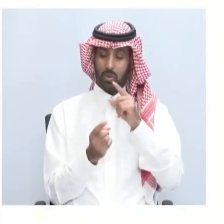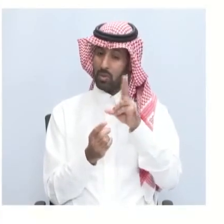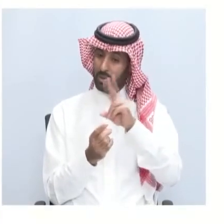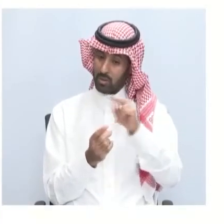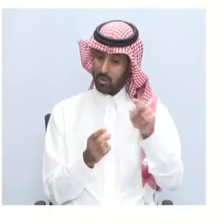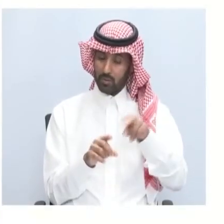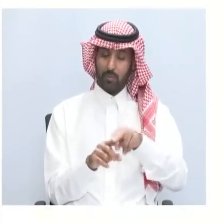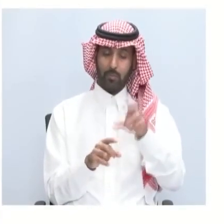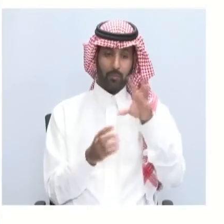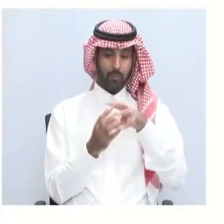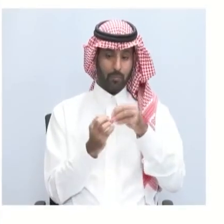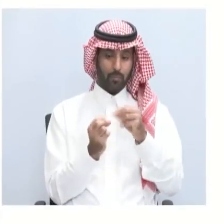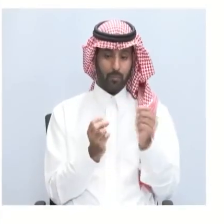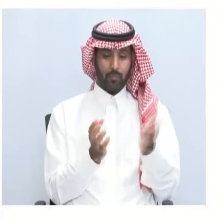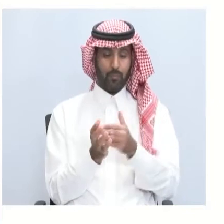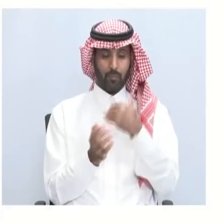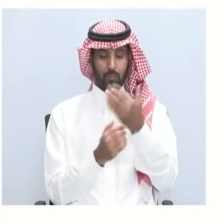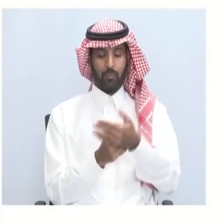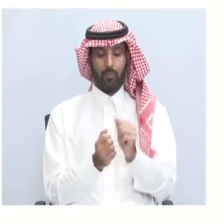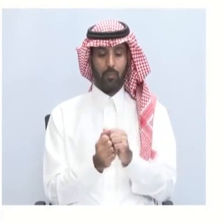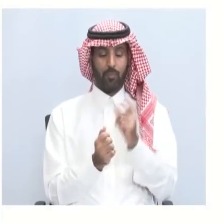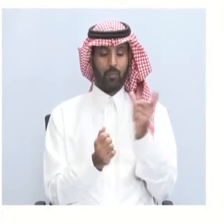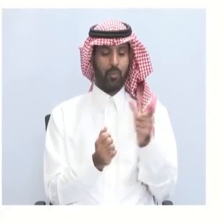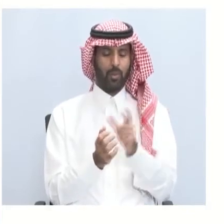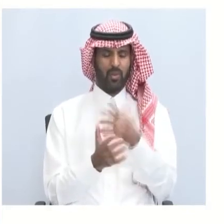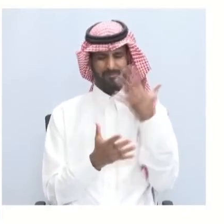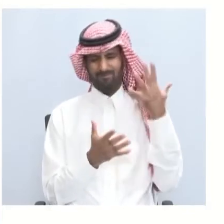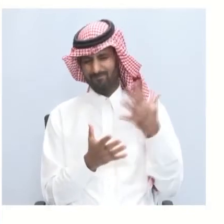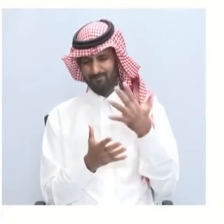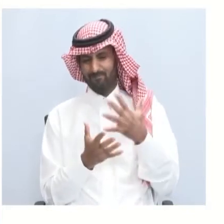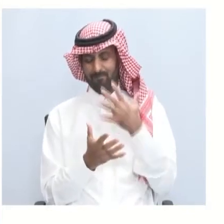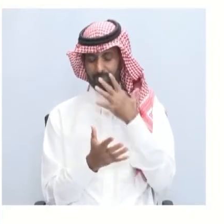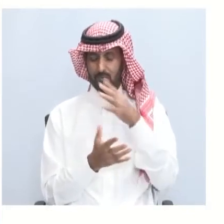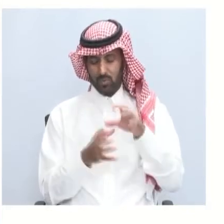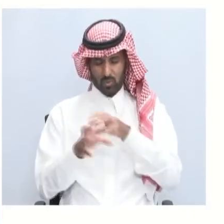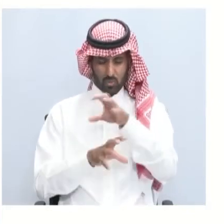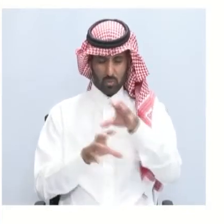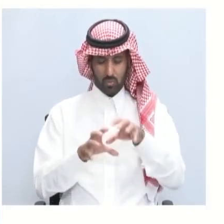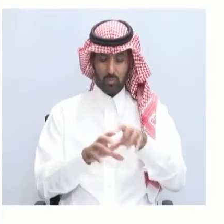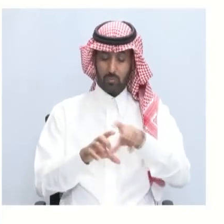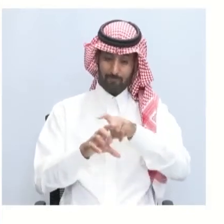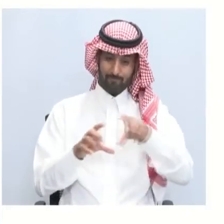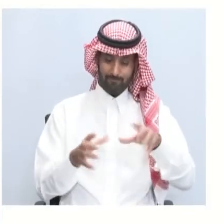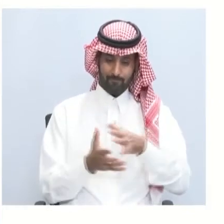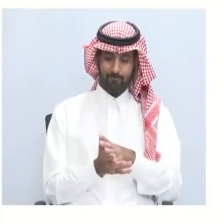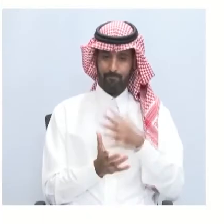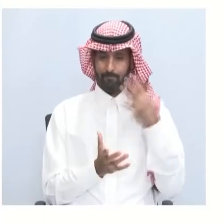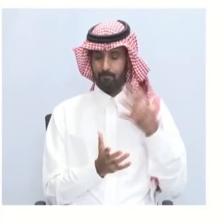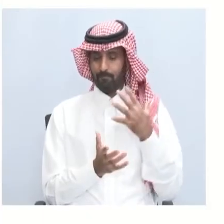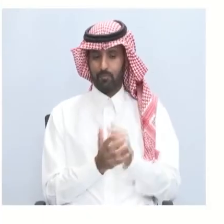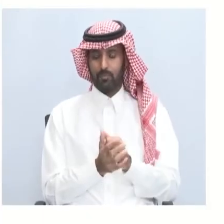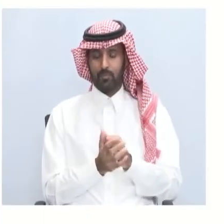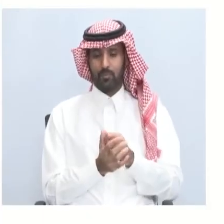our exercise. The first one is already done for you. This is a confusing mystery. Confusing, the synonym